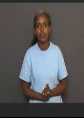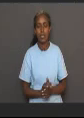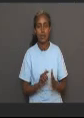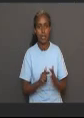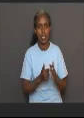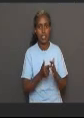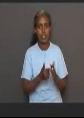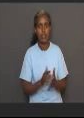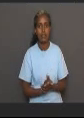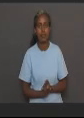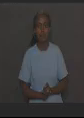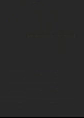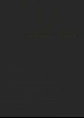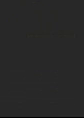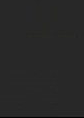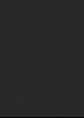Begin.